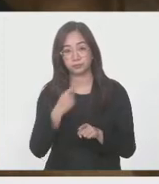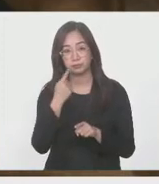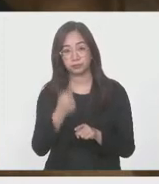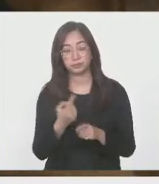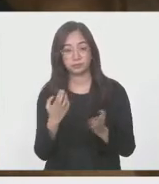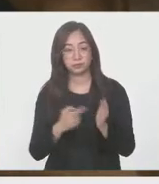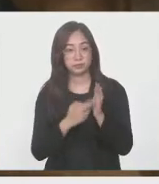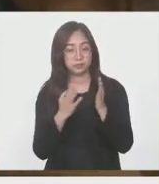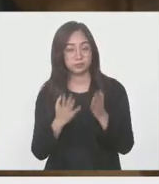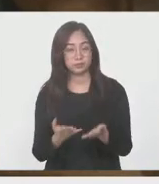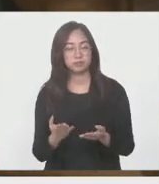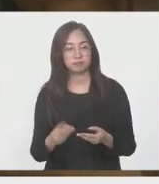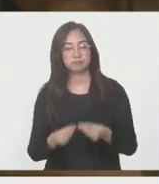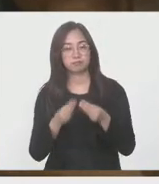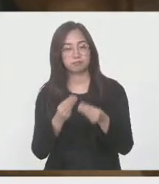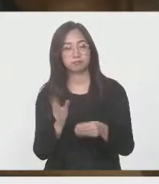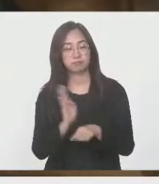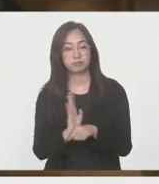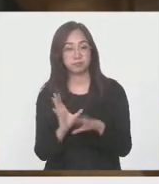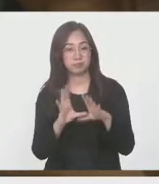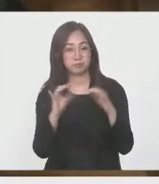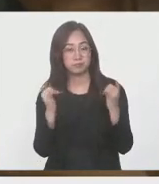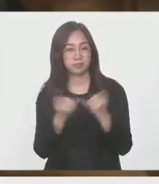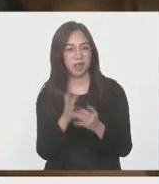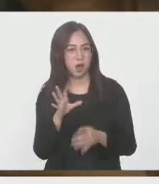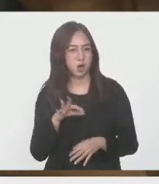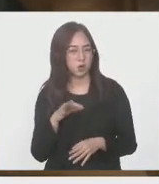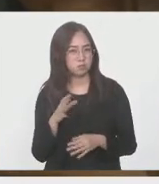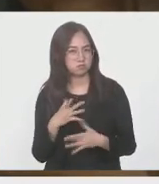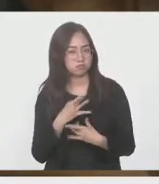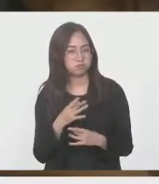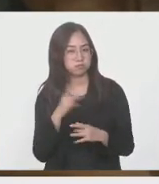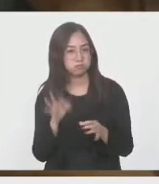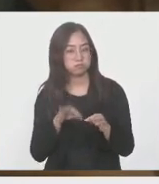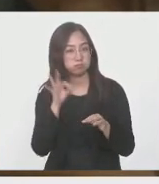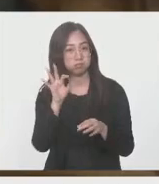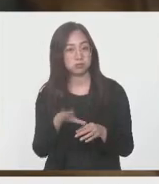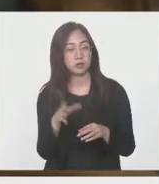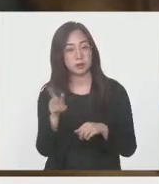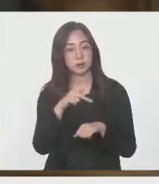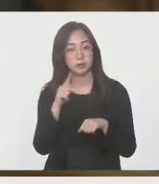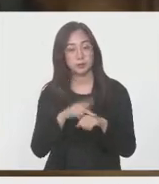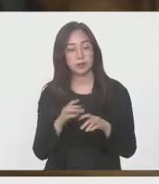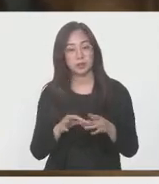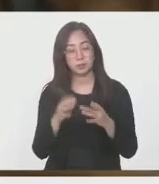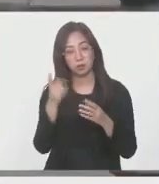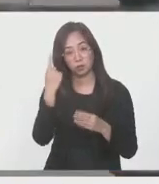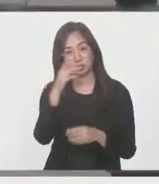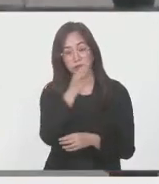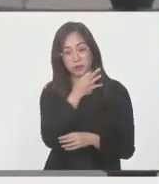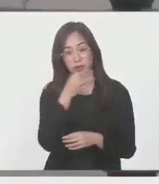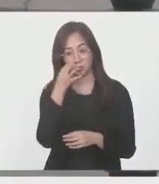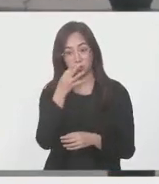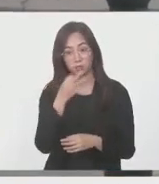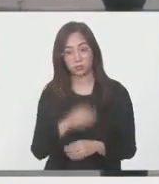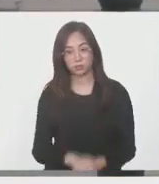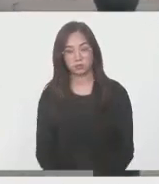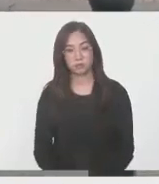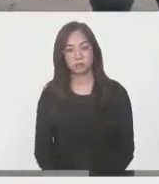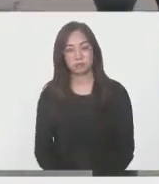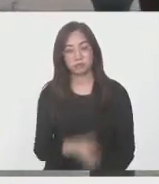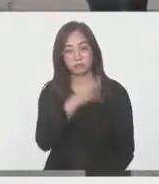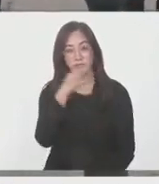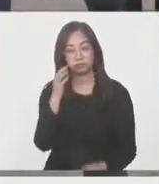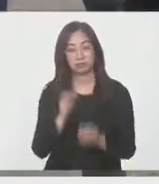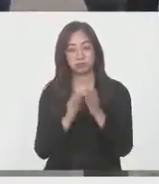delegation will also bring business companies that are interested in investing in the Philippines, especially in the agriculture sector. Agriculture